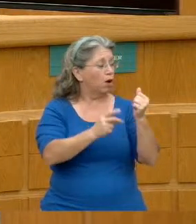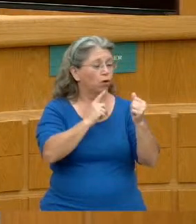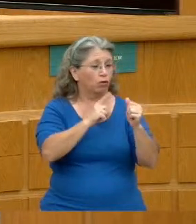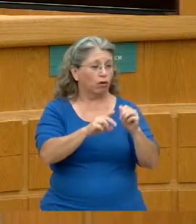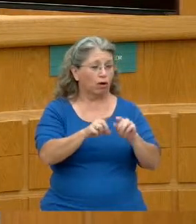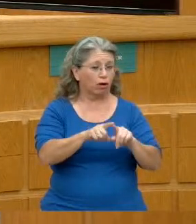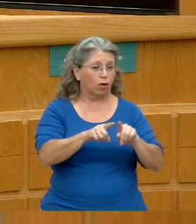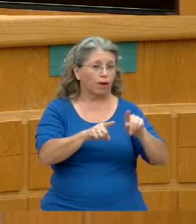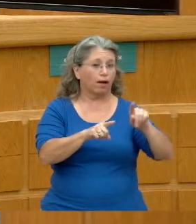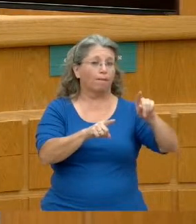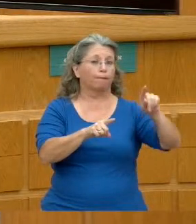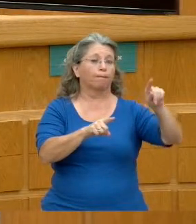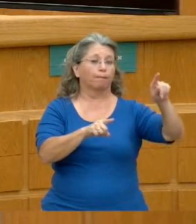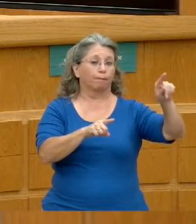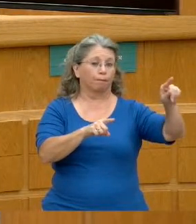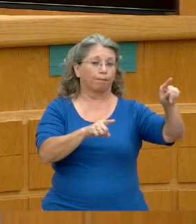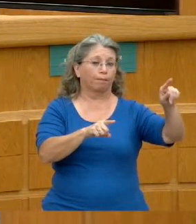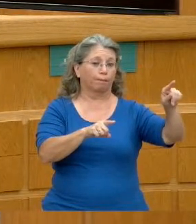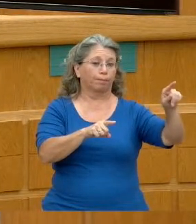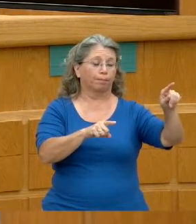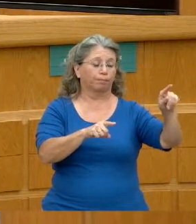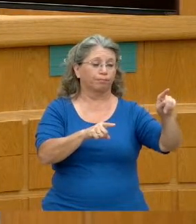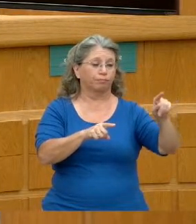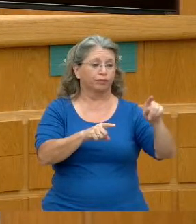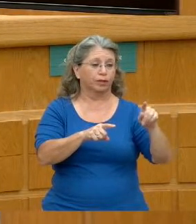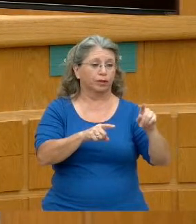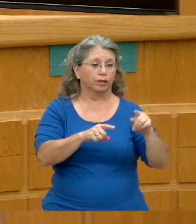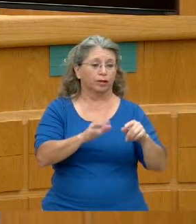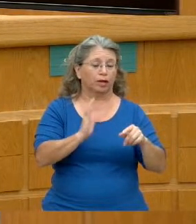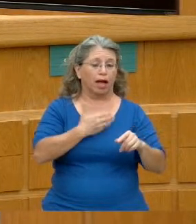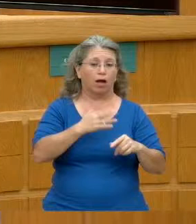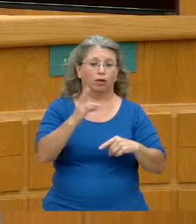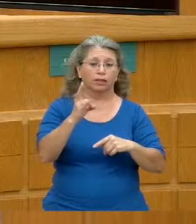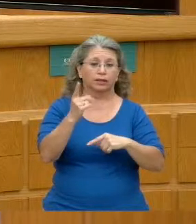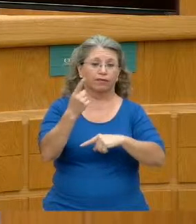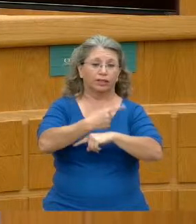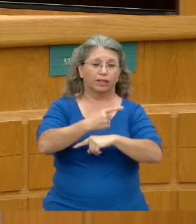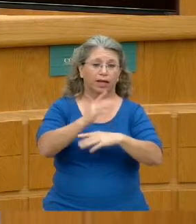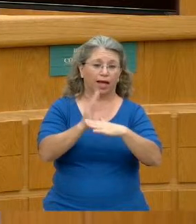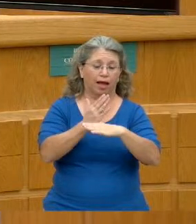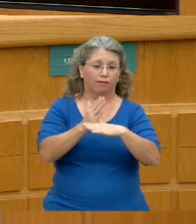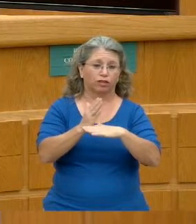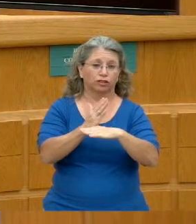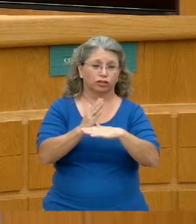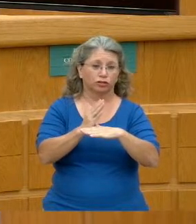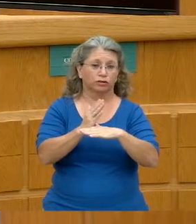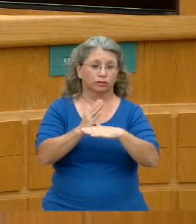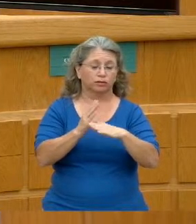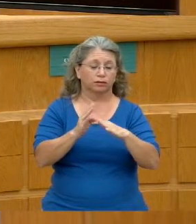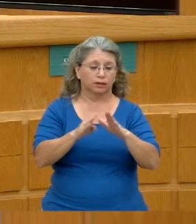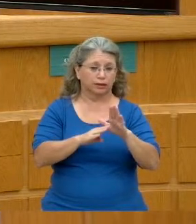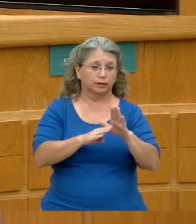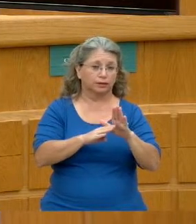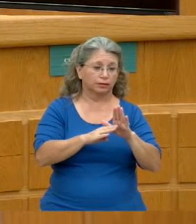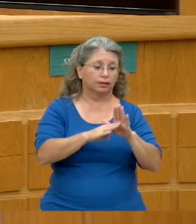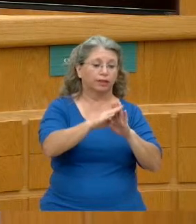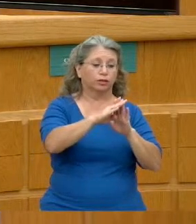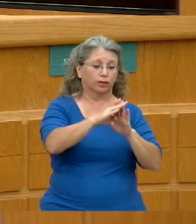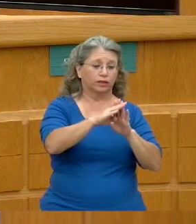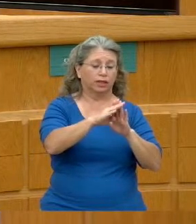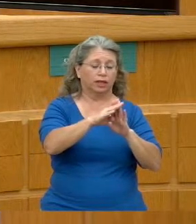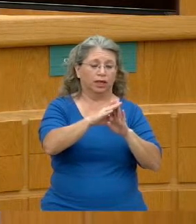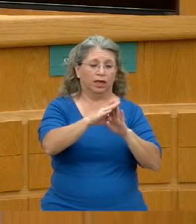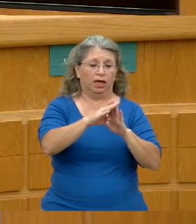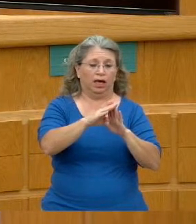big test days happening, but our 7-day average is up as well. And the 7-day average as